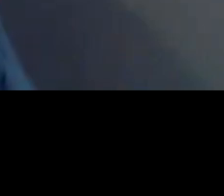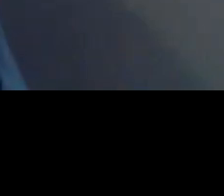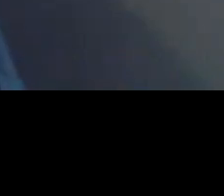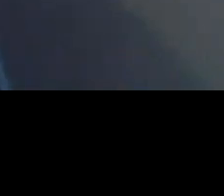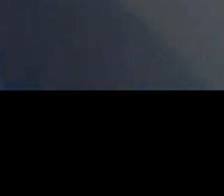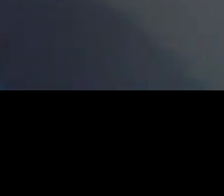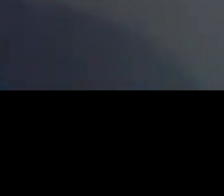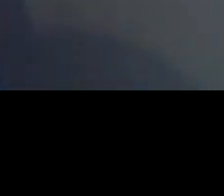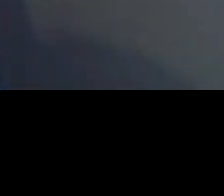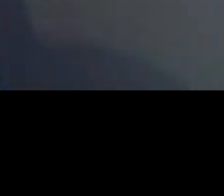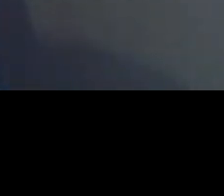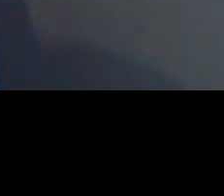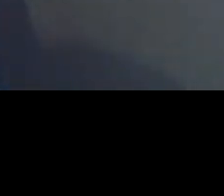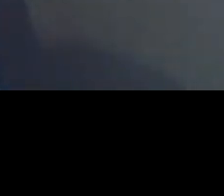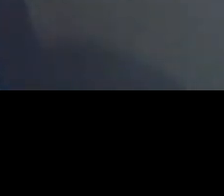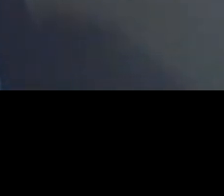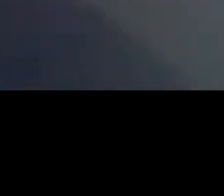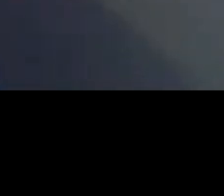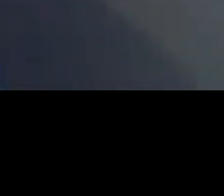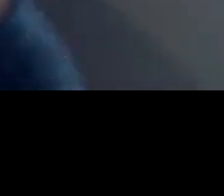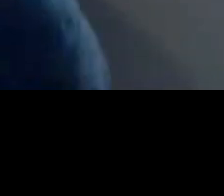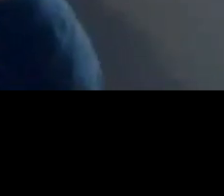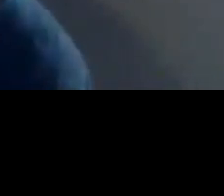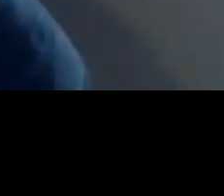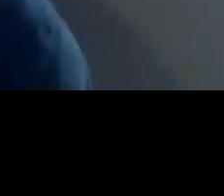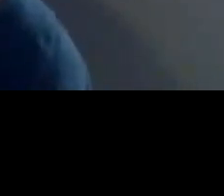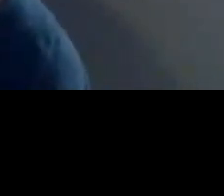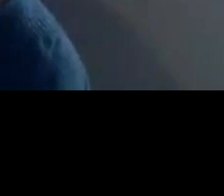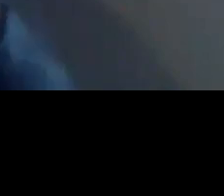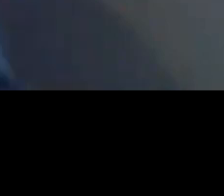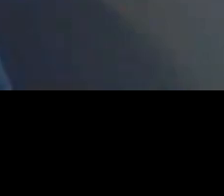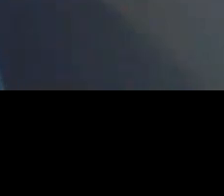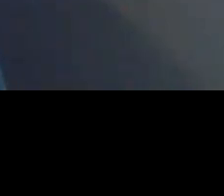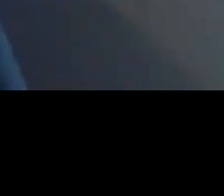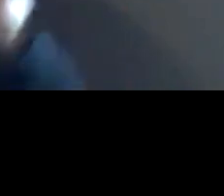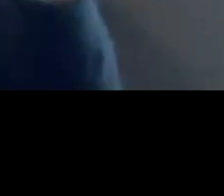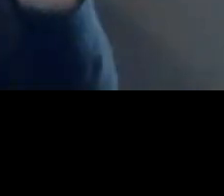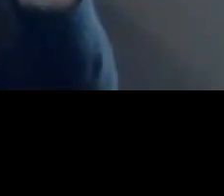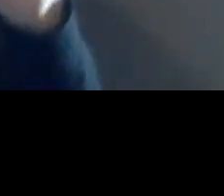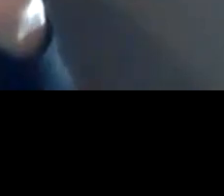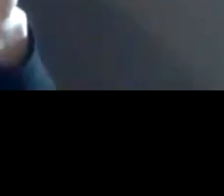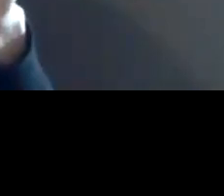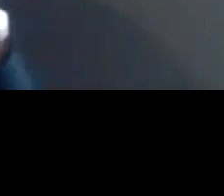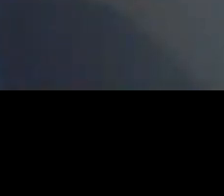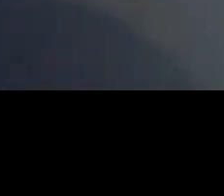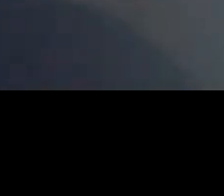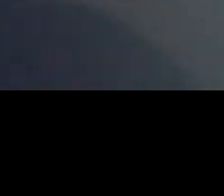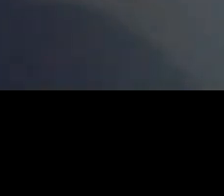that we have 4 streams, and I think we've lost our slide there.